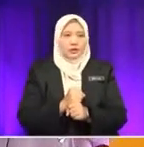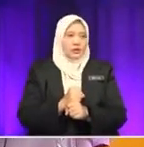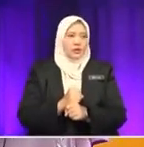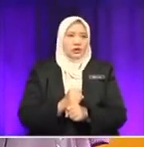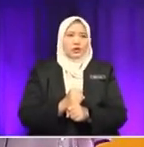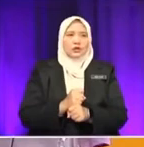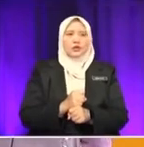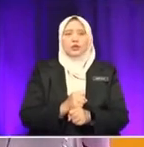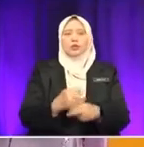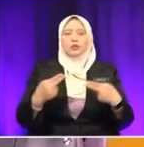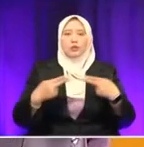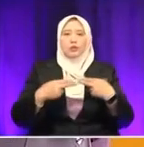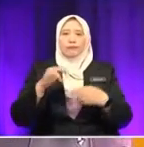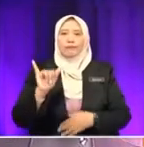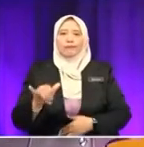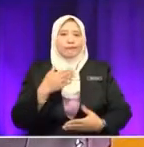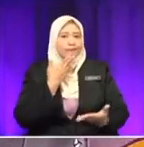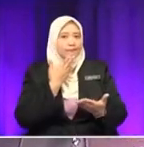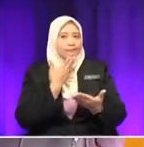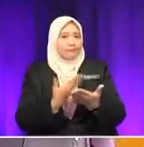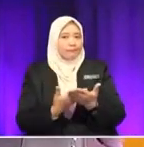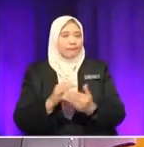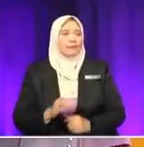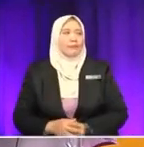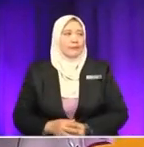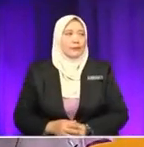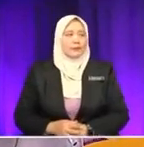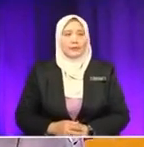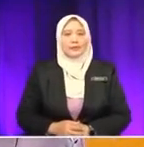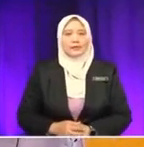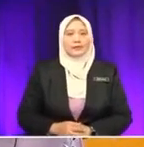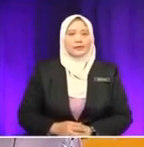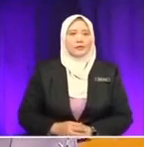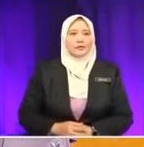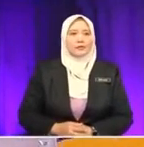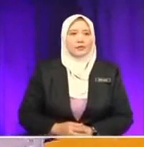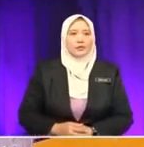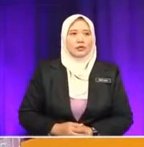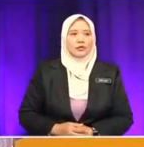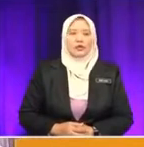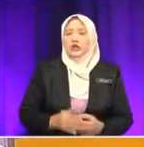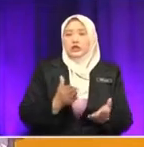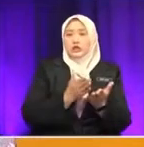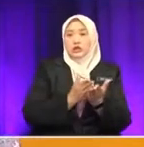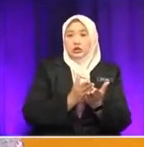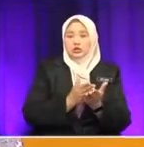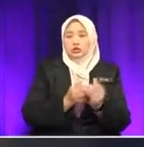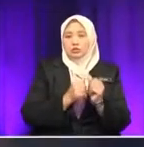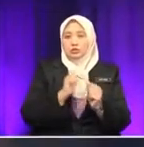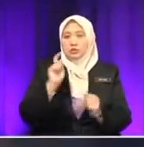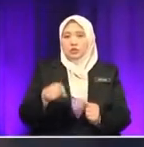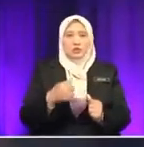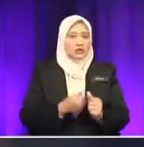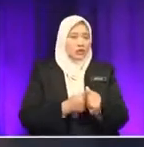comes to discussion or speaking exam, now they need to be paired based on their level. Okay. They have to be at the